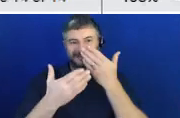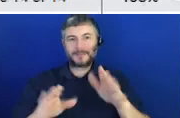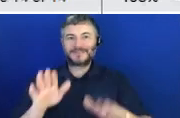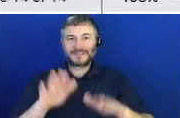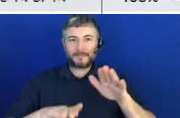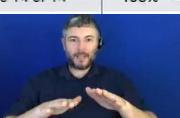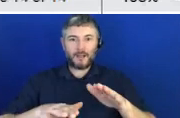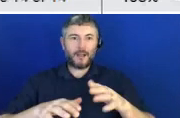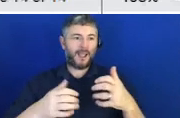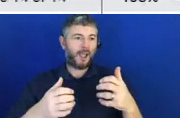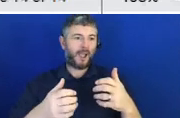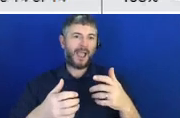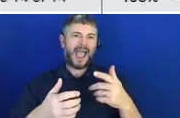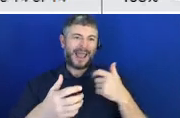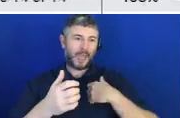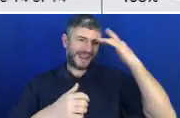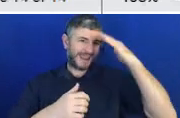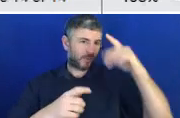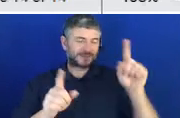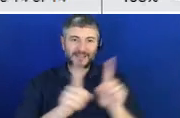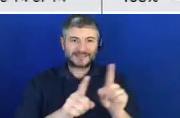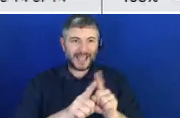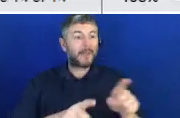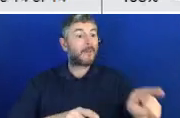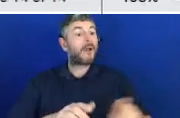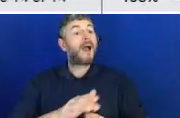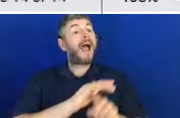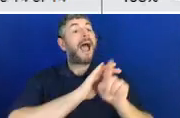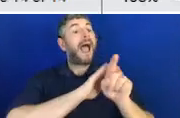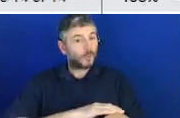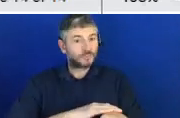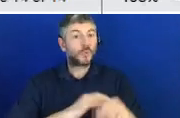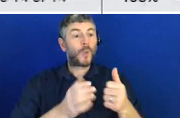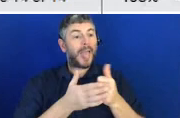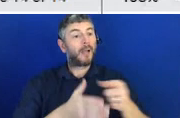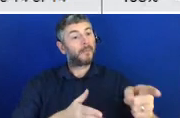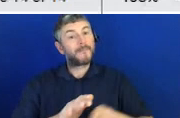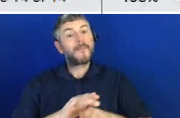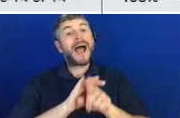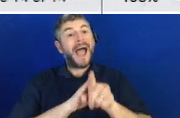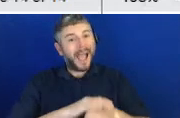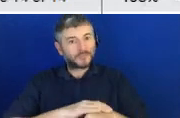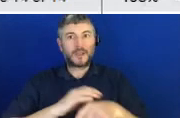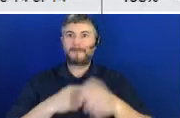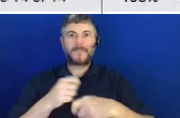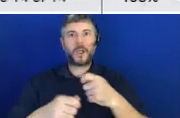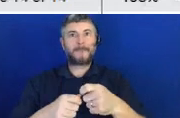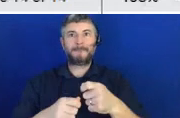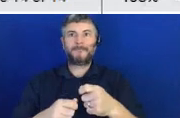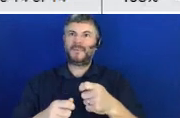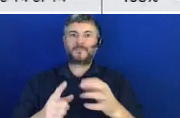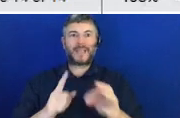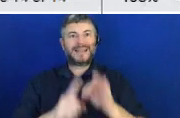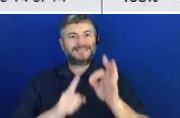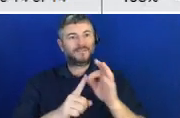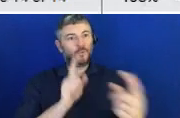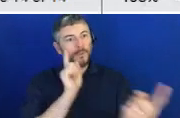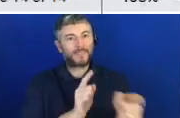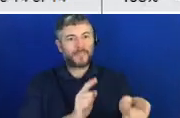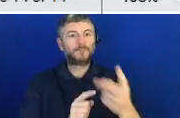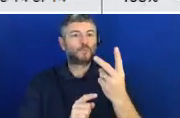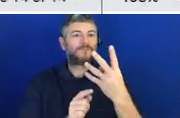through the gate and to an interview within 24 hours, wherever possible, so we don't have that sort of drop-off rate. So thank you so much. Very